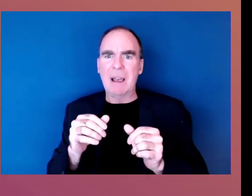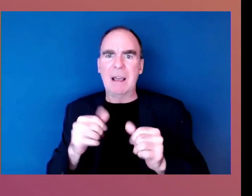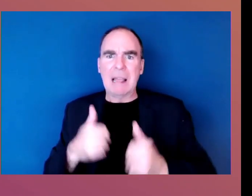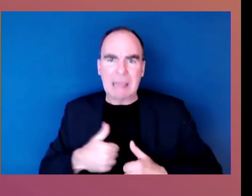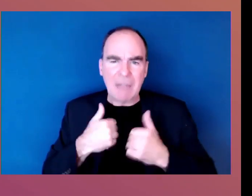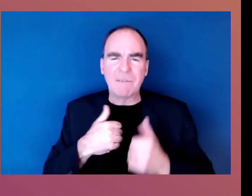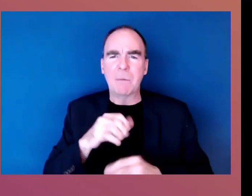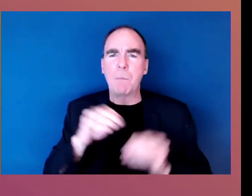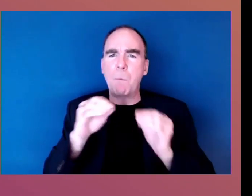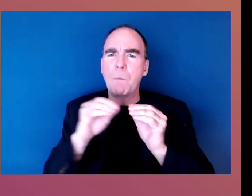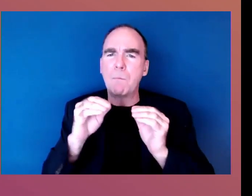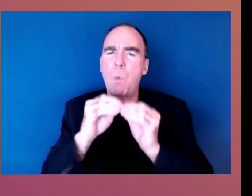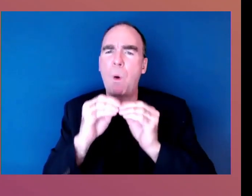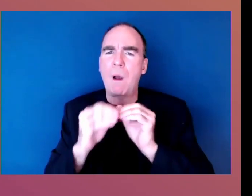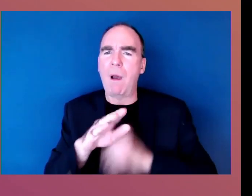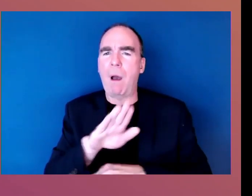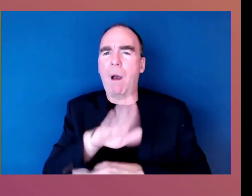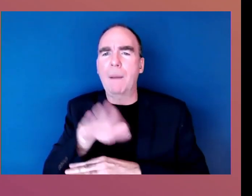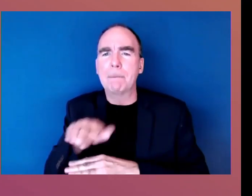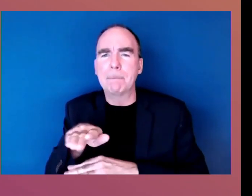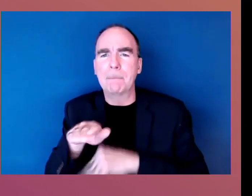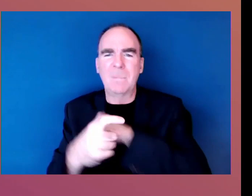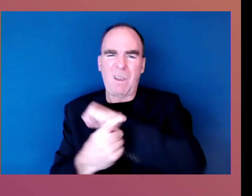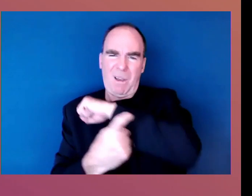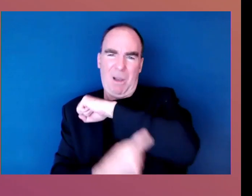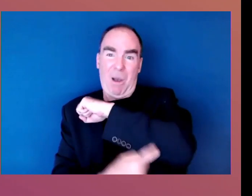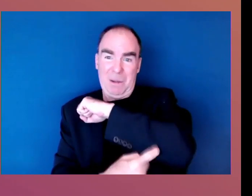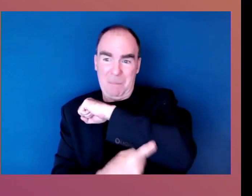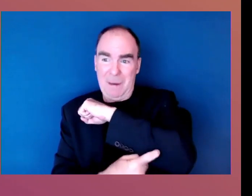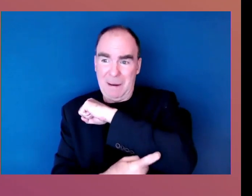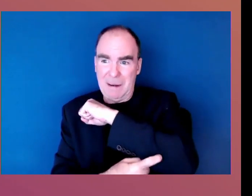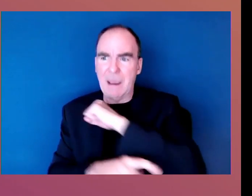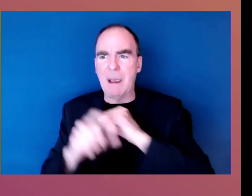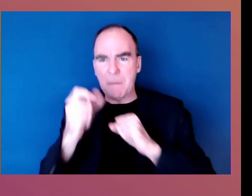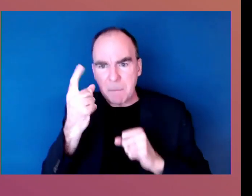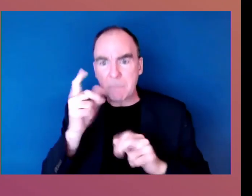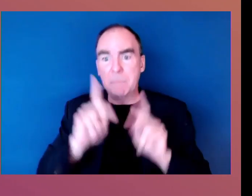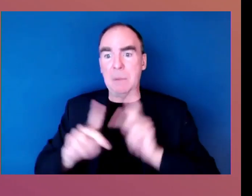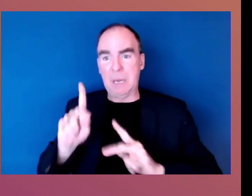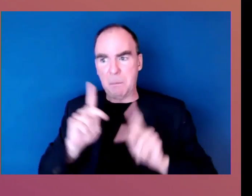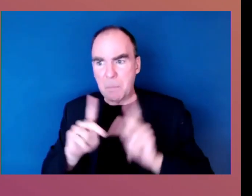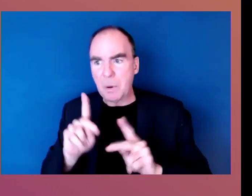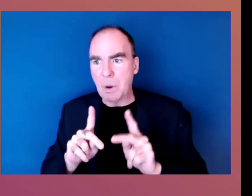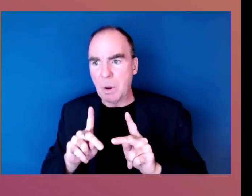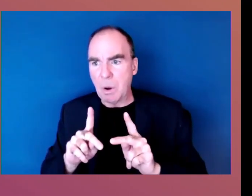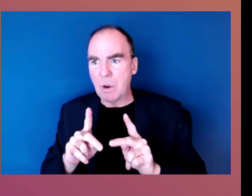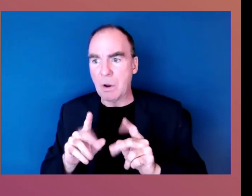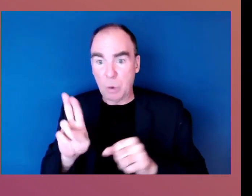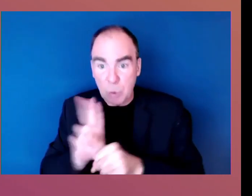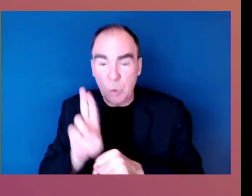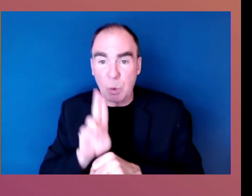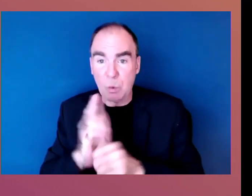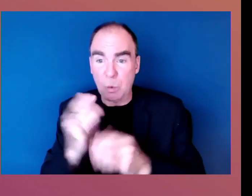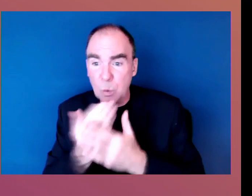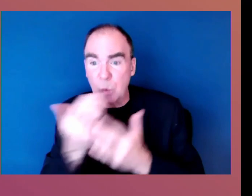for wearable camera devices. People have a negative feeling about using them in public spaces, but